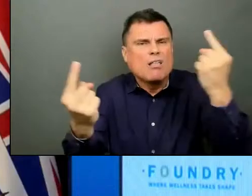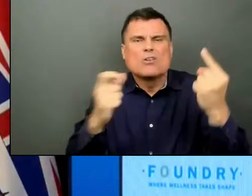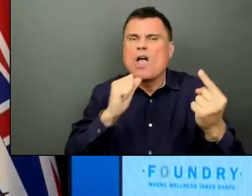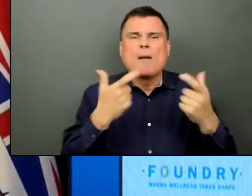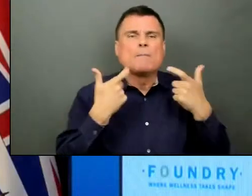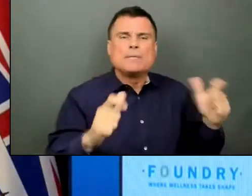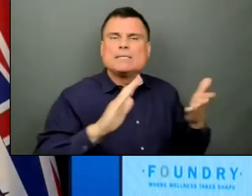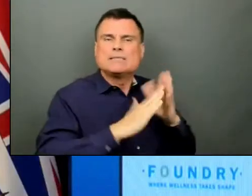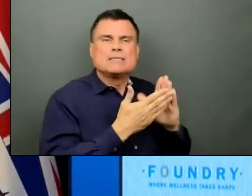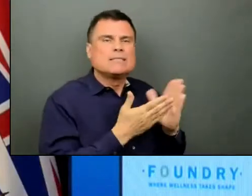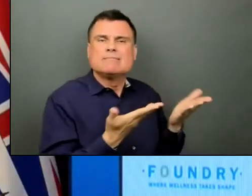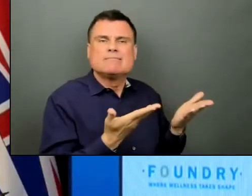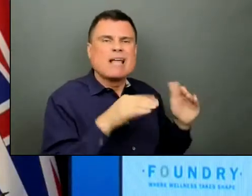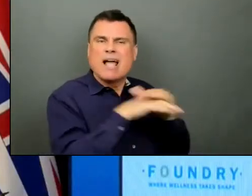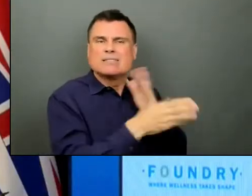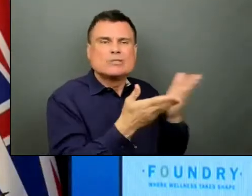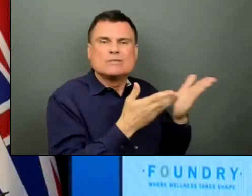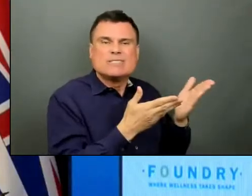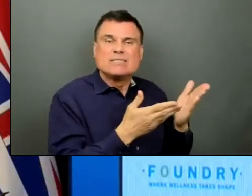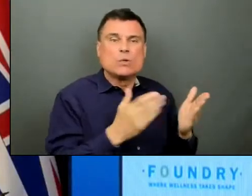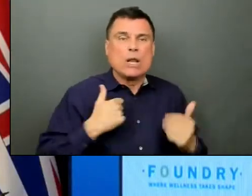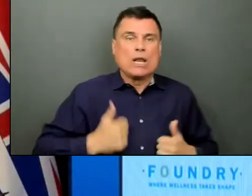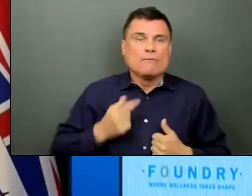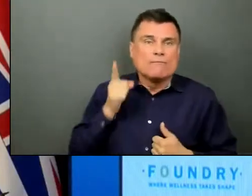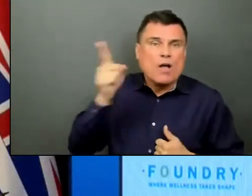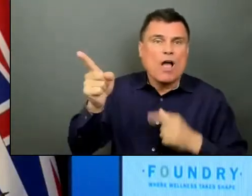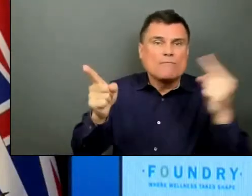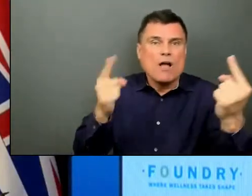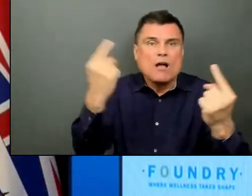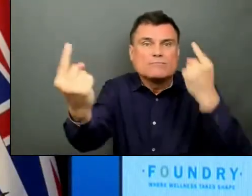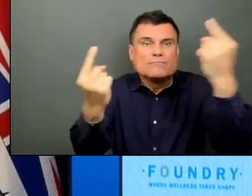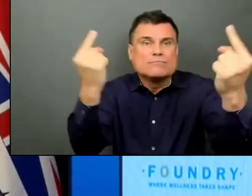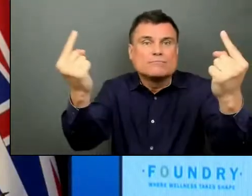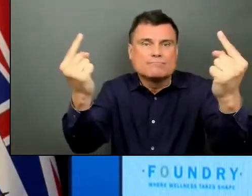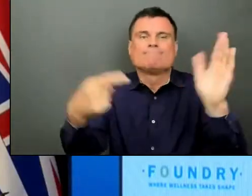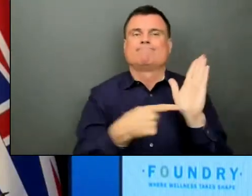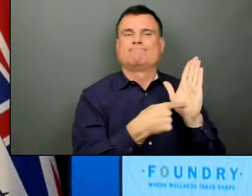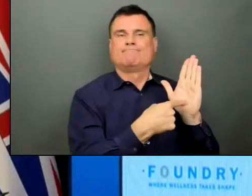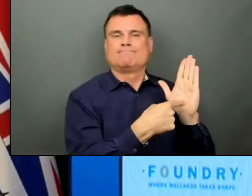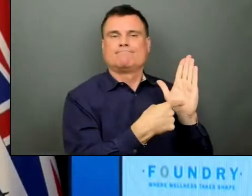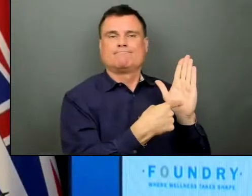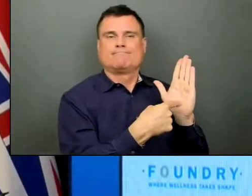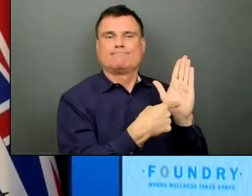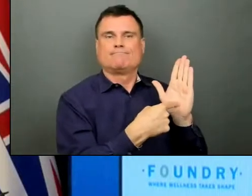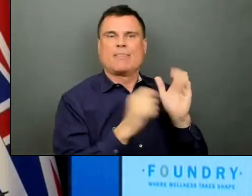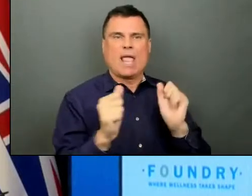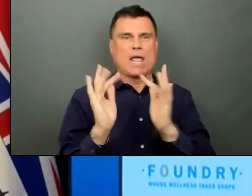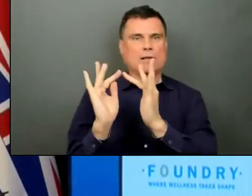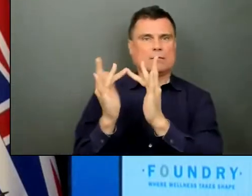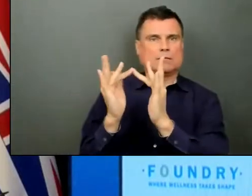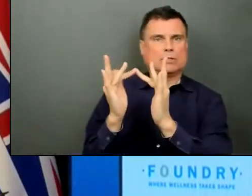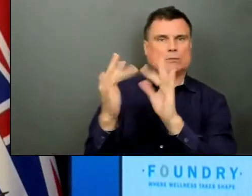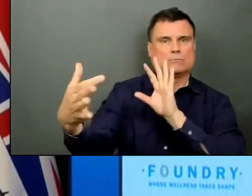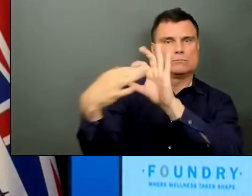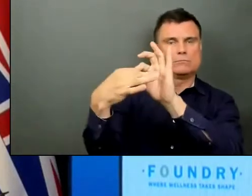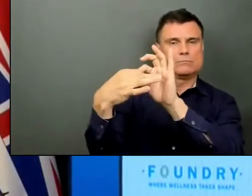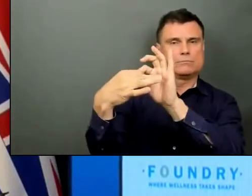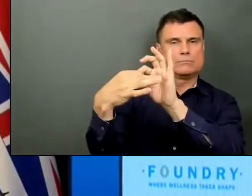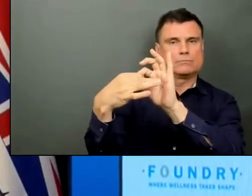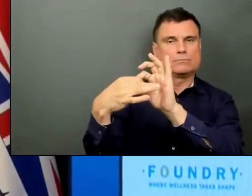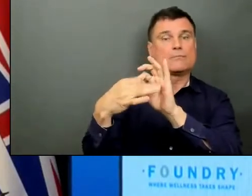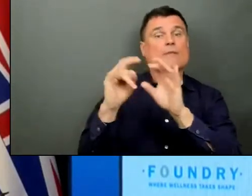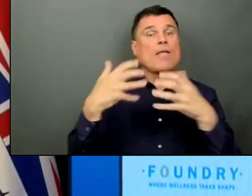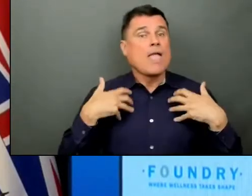on demand. From mental health care, substance use services, primary and sexual health care, youth